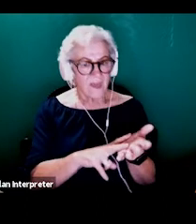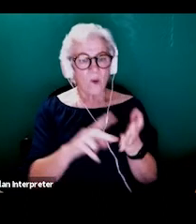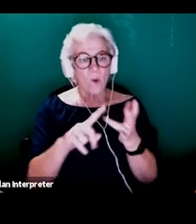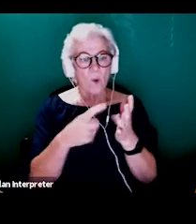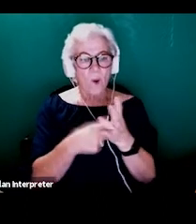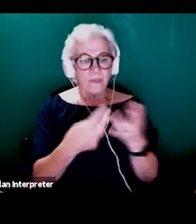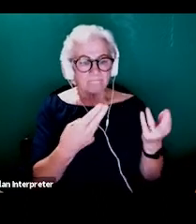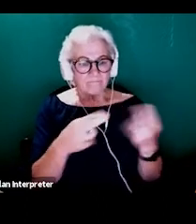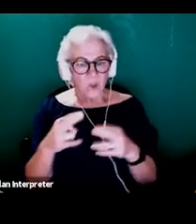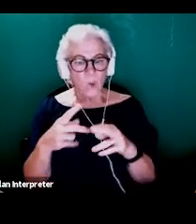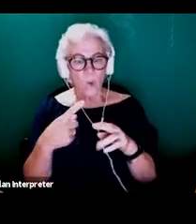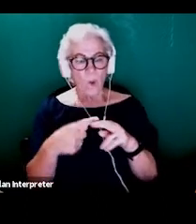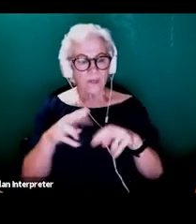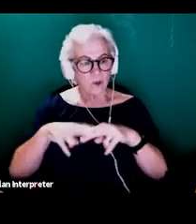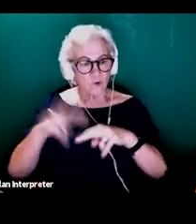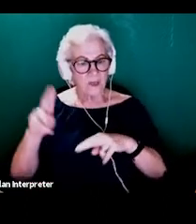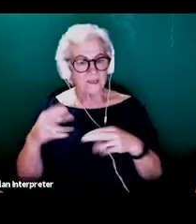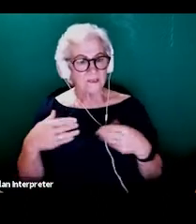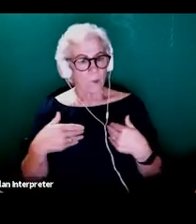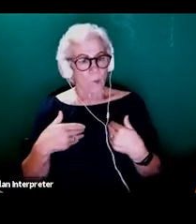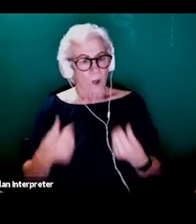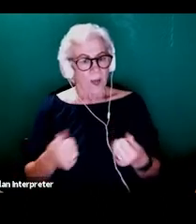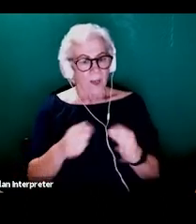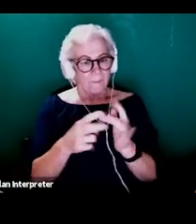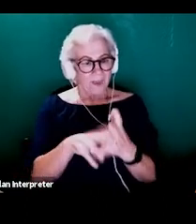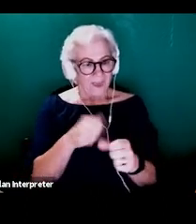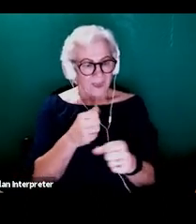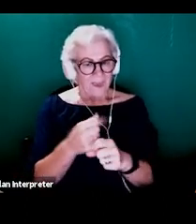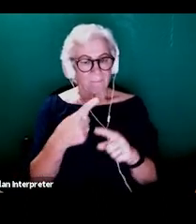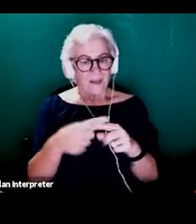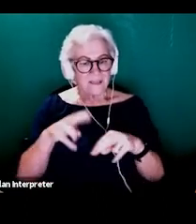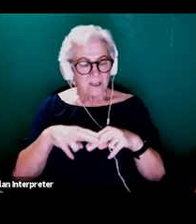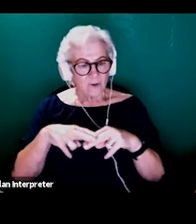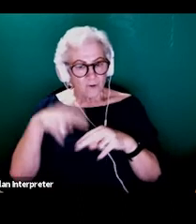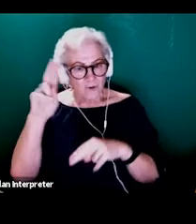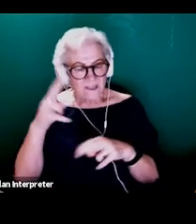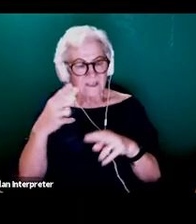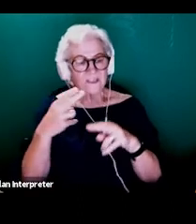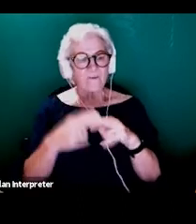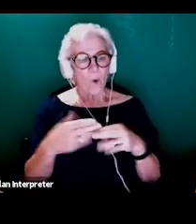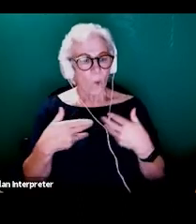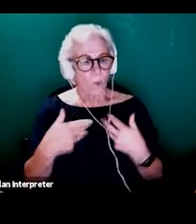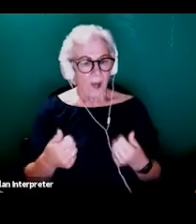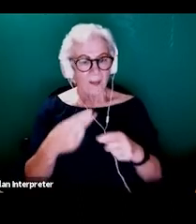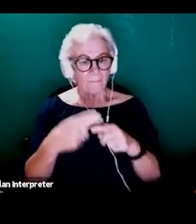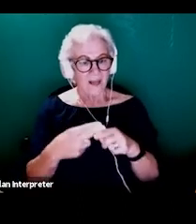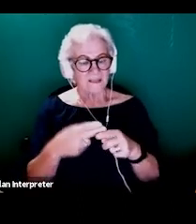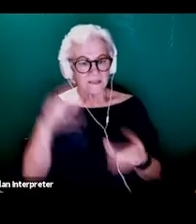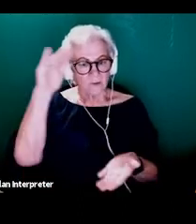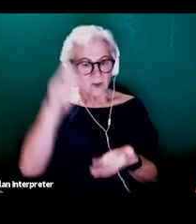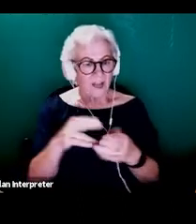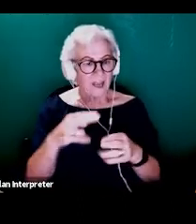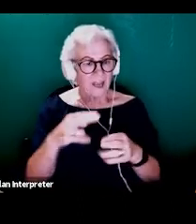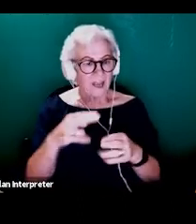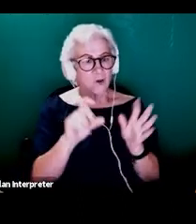increased well-being, and societal impacts through increased productivity, crime reduction, improvements in the well-being of family and friends. So there's